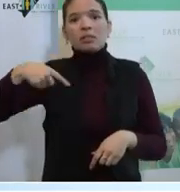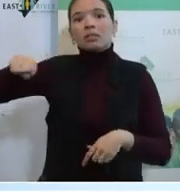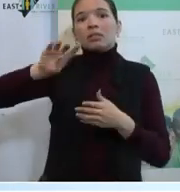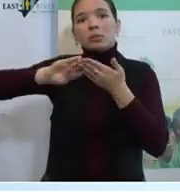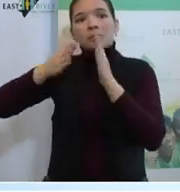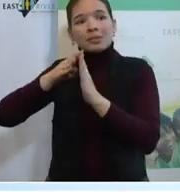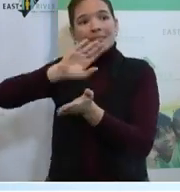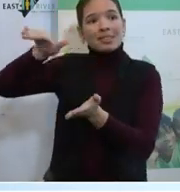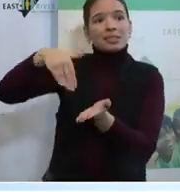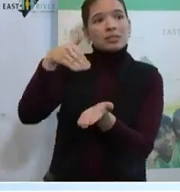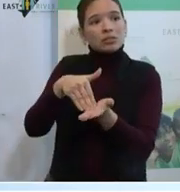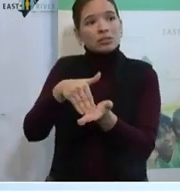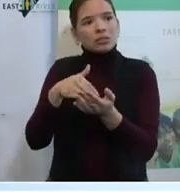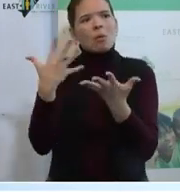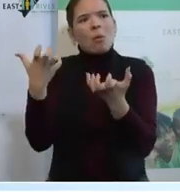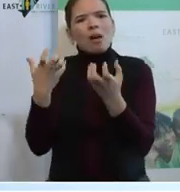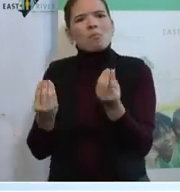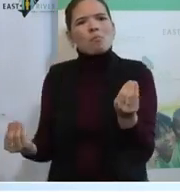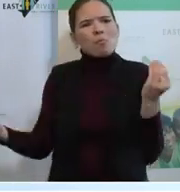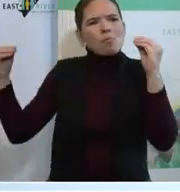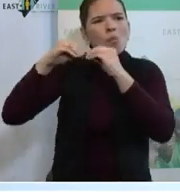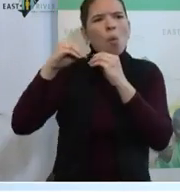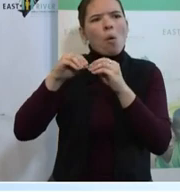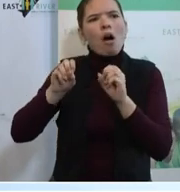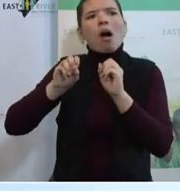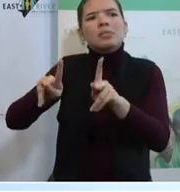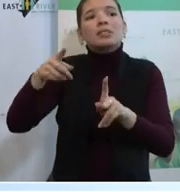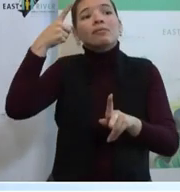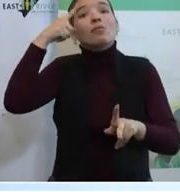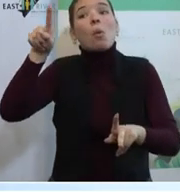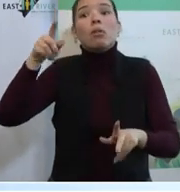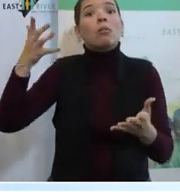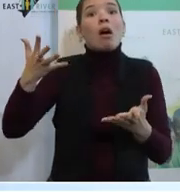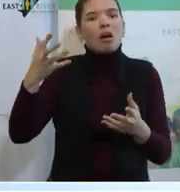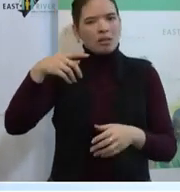that with good people stepping up who want to come work with us.